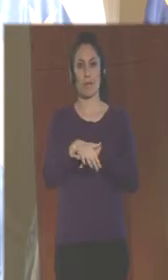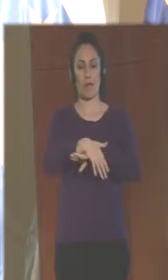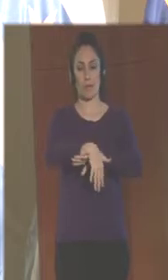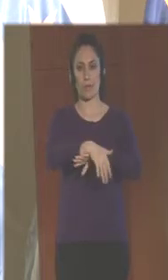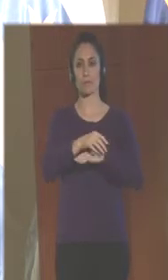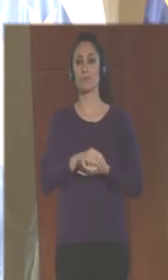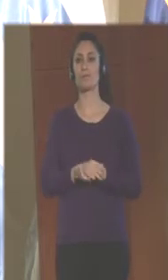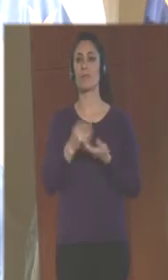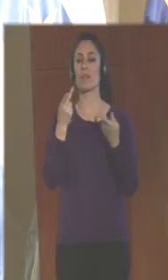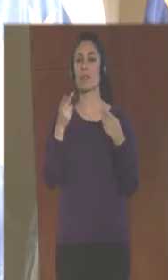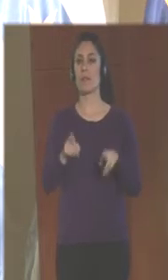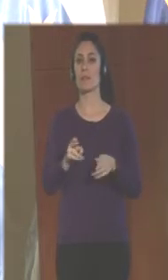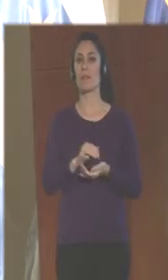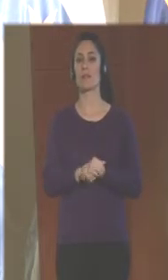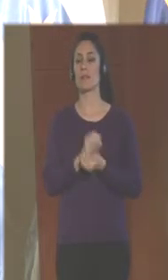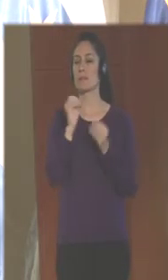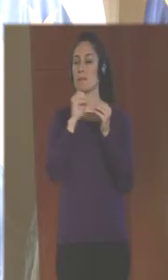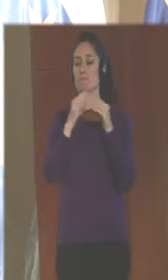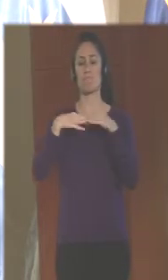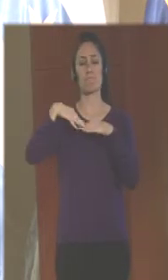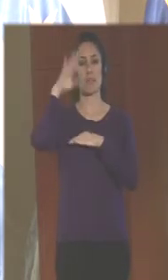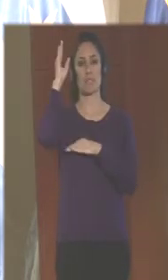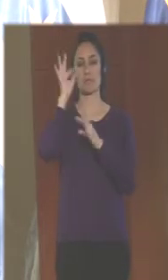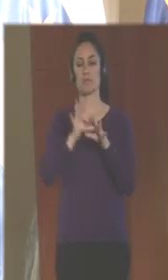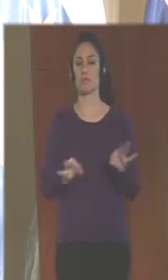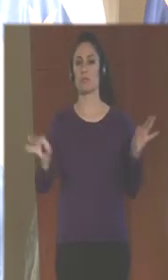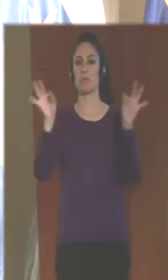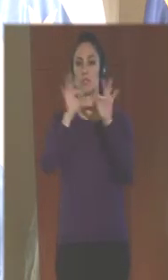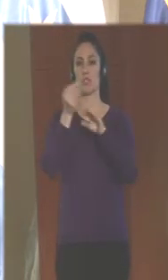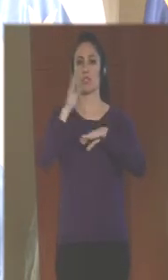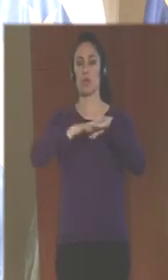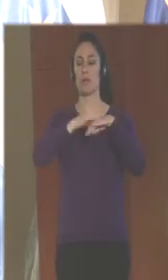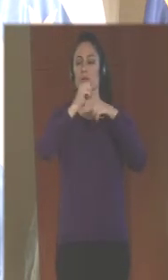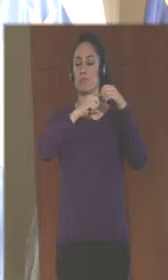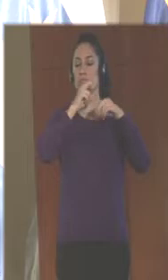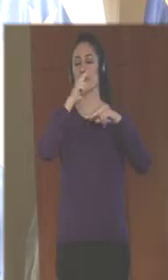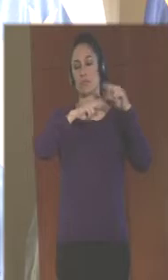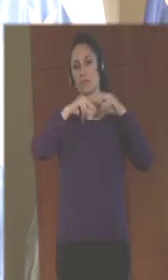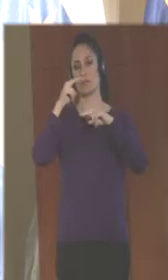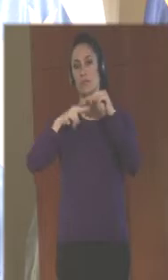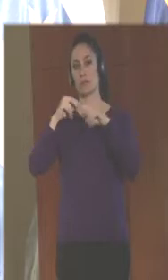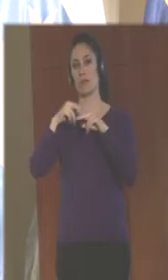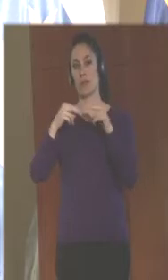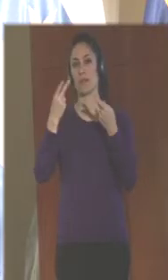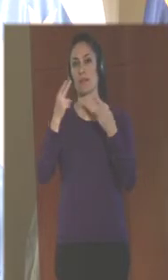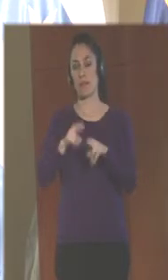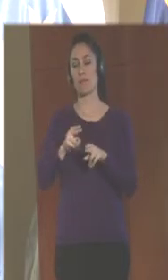hydraulic nature. The Water Commission, which is the highest entity in